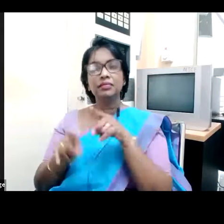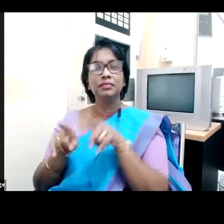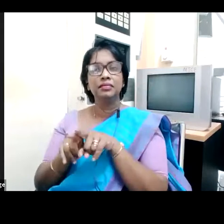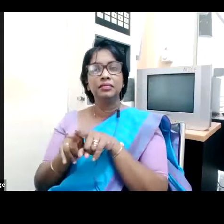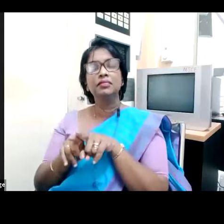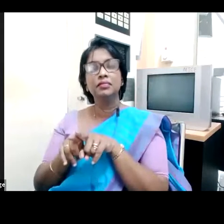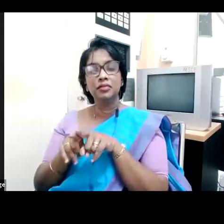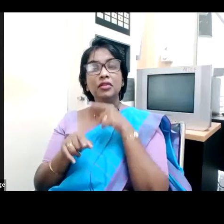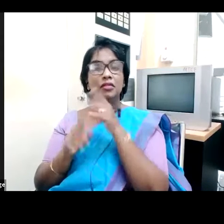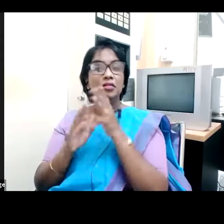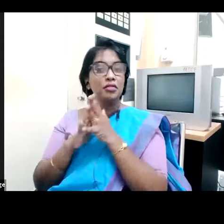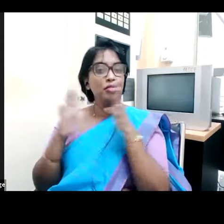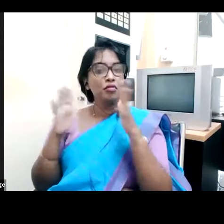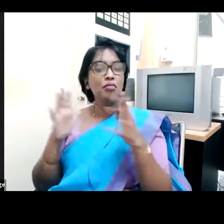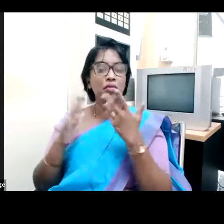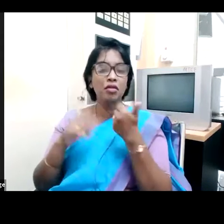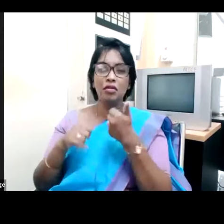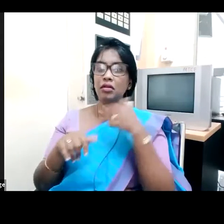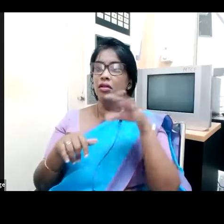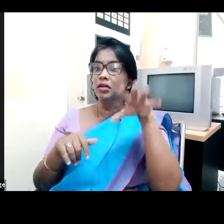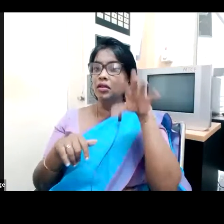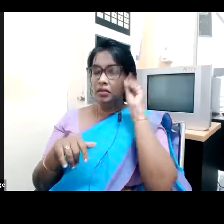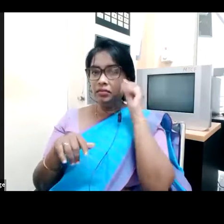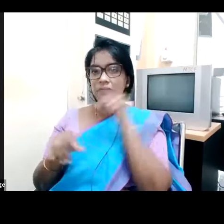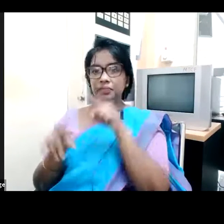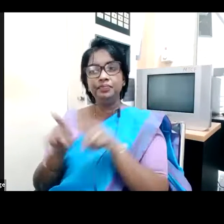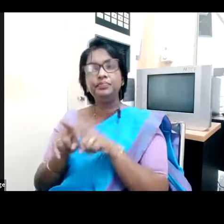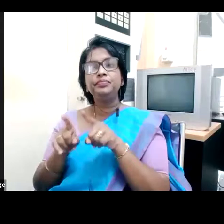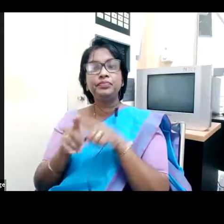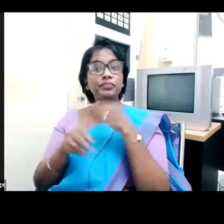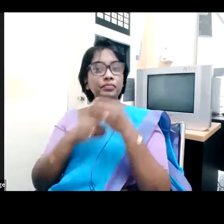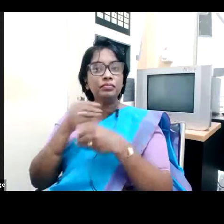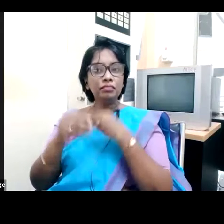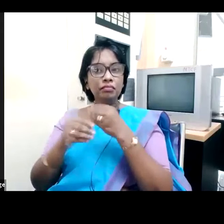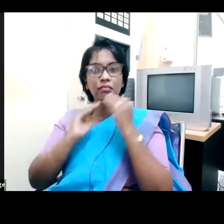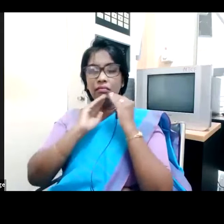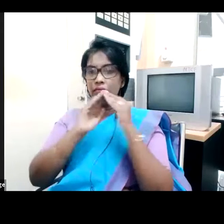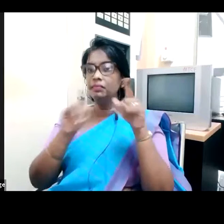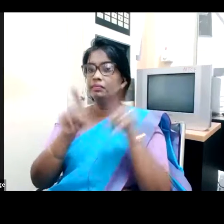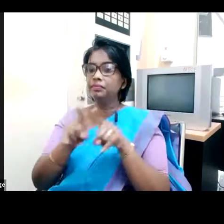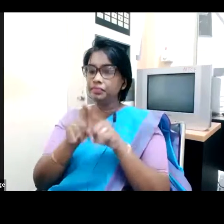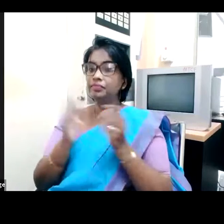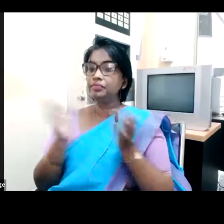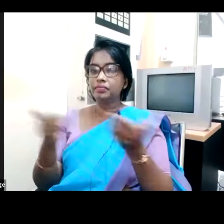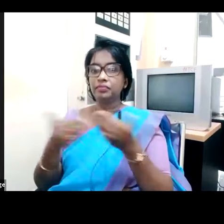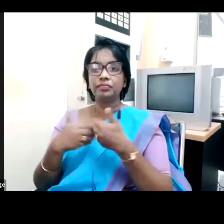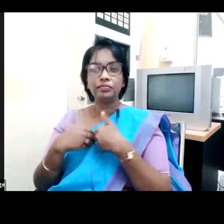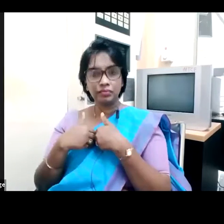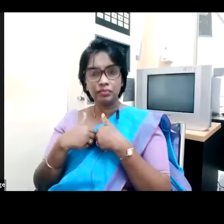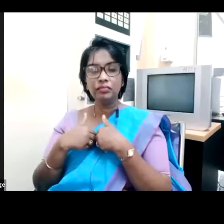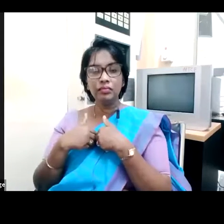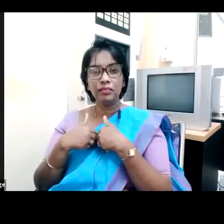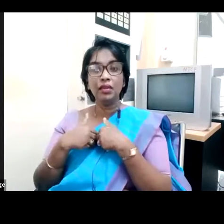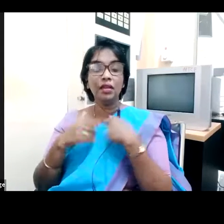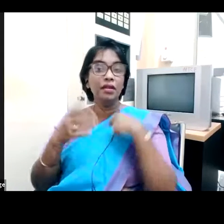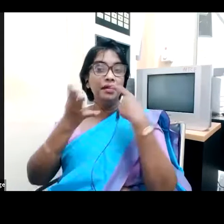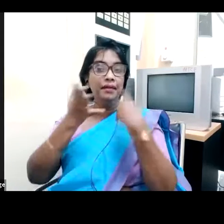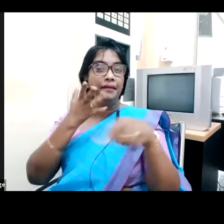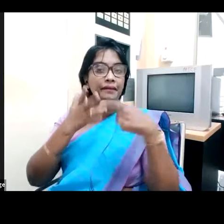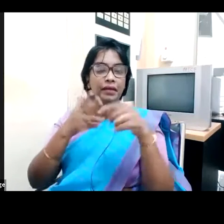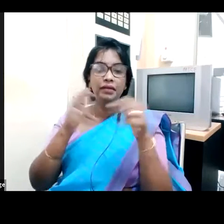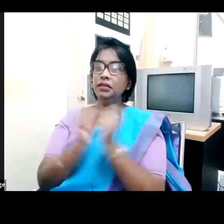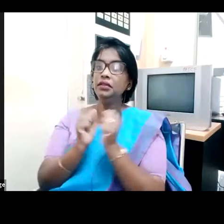and as a business issue, and we try to have a diverse workforce in the